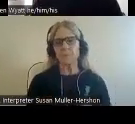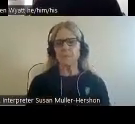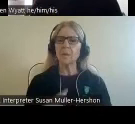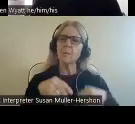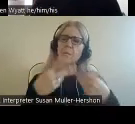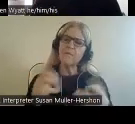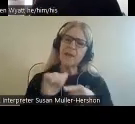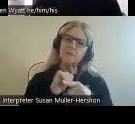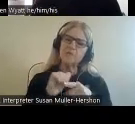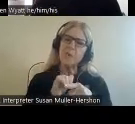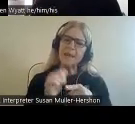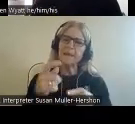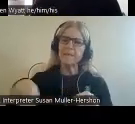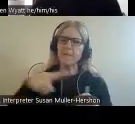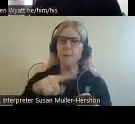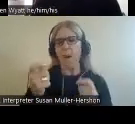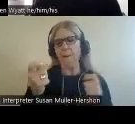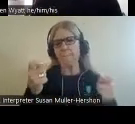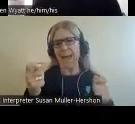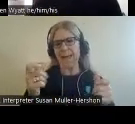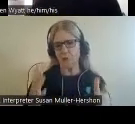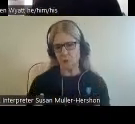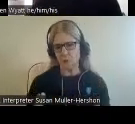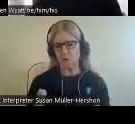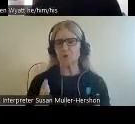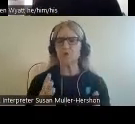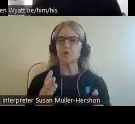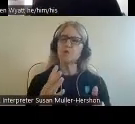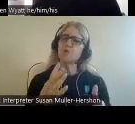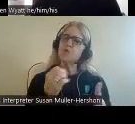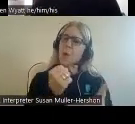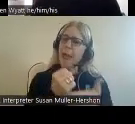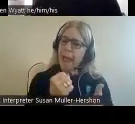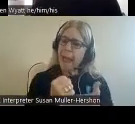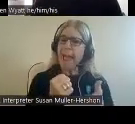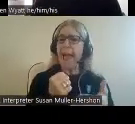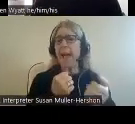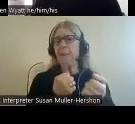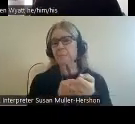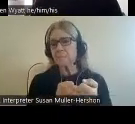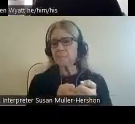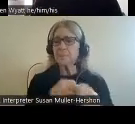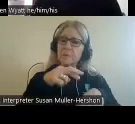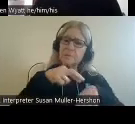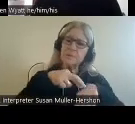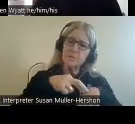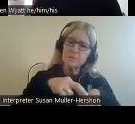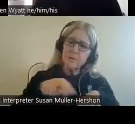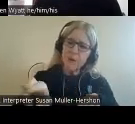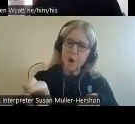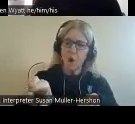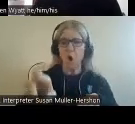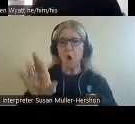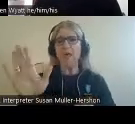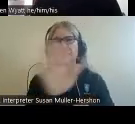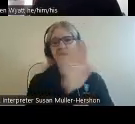to managers to assist in supporting and referring employees to